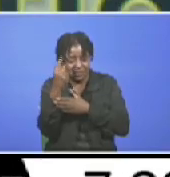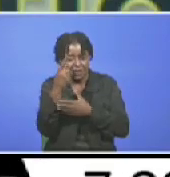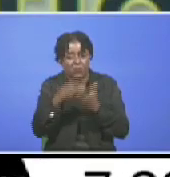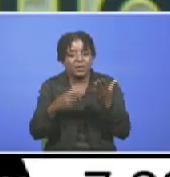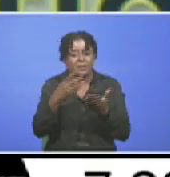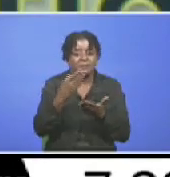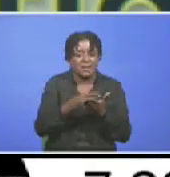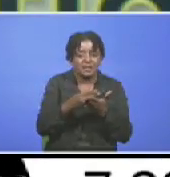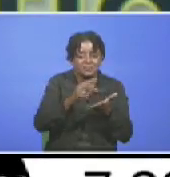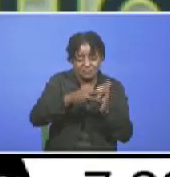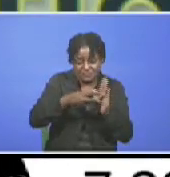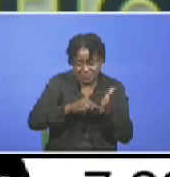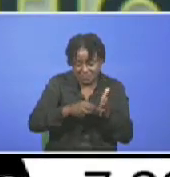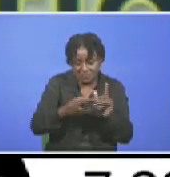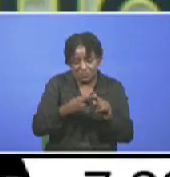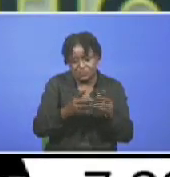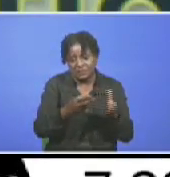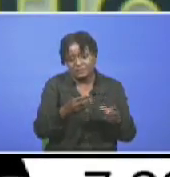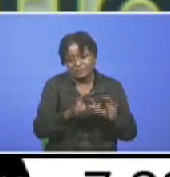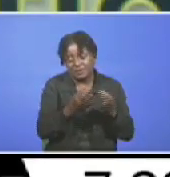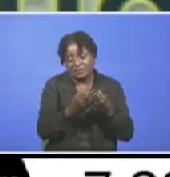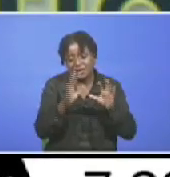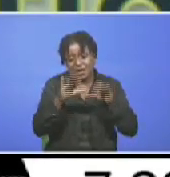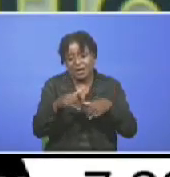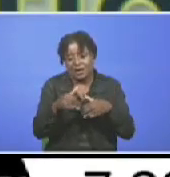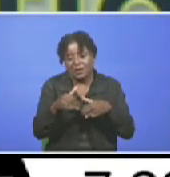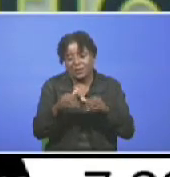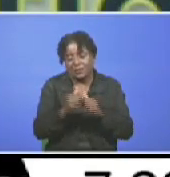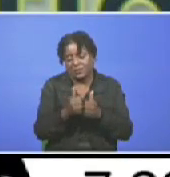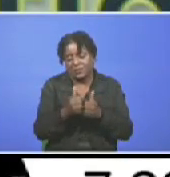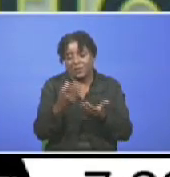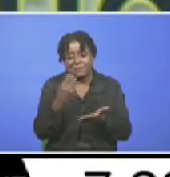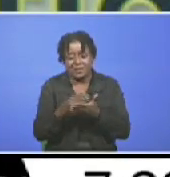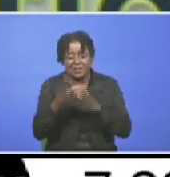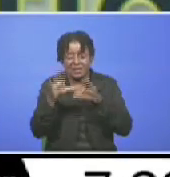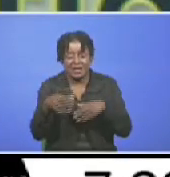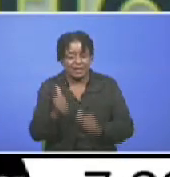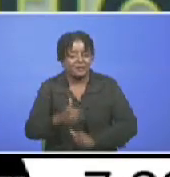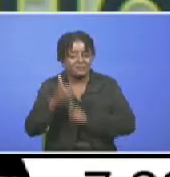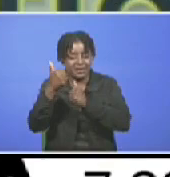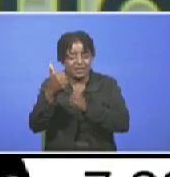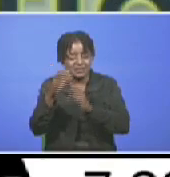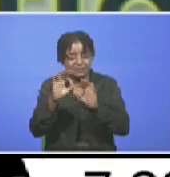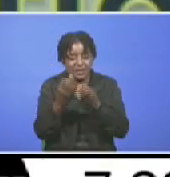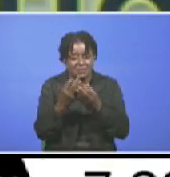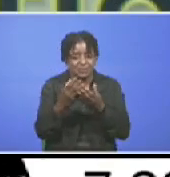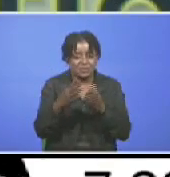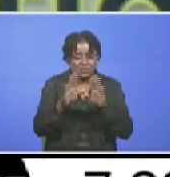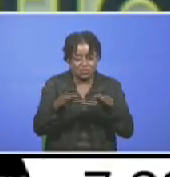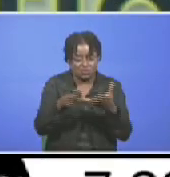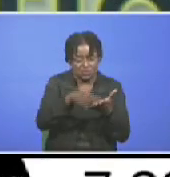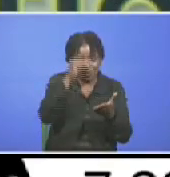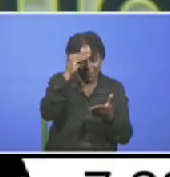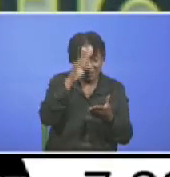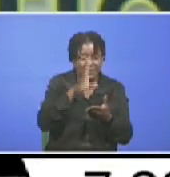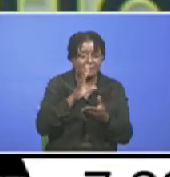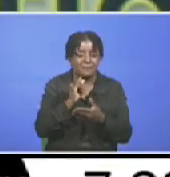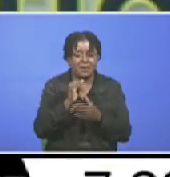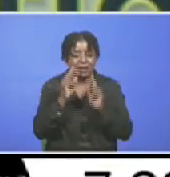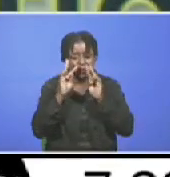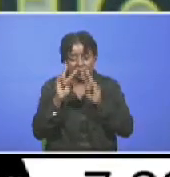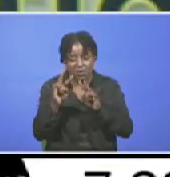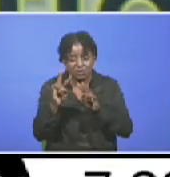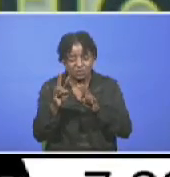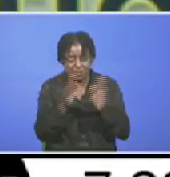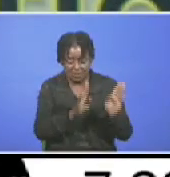could be done to advancing that family. So I think children observe by watching patterns and practicing